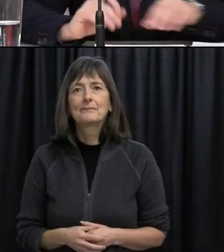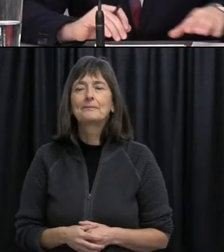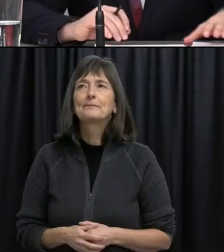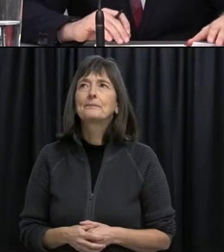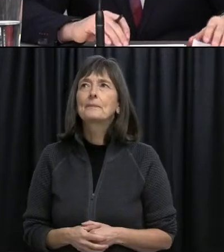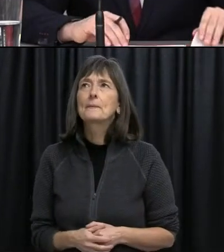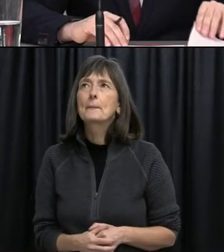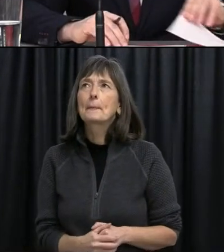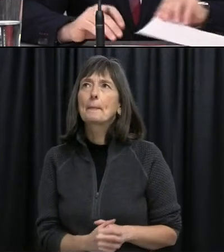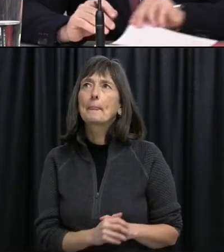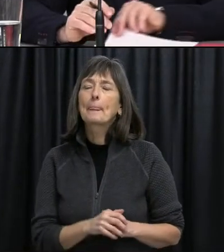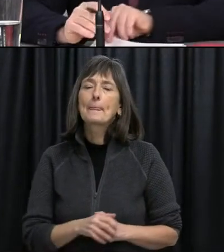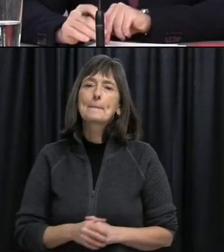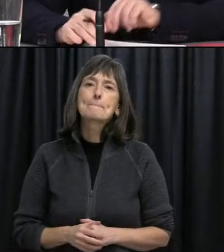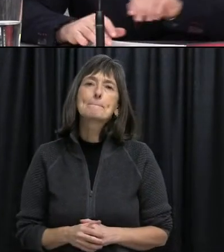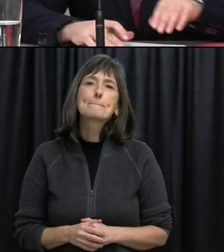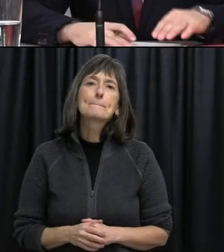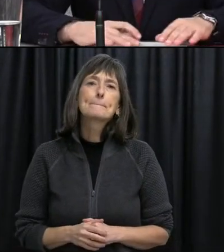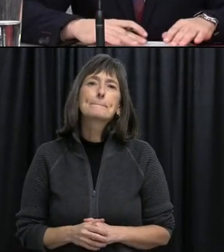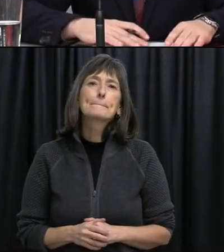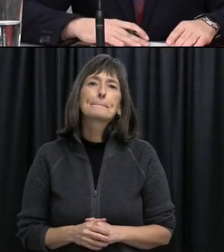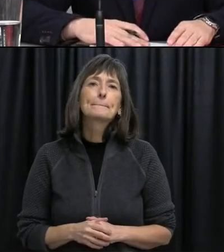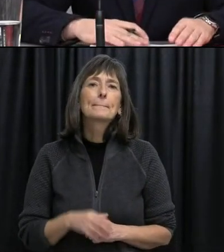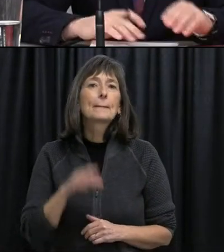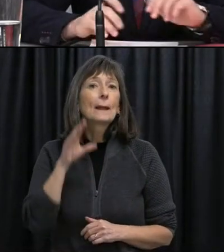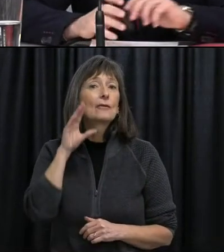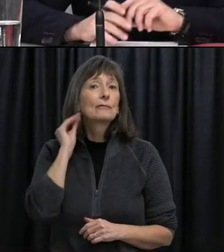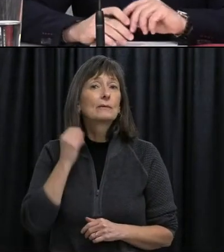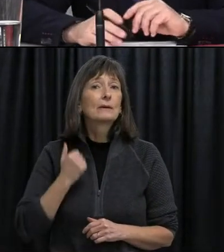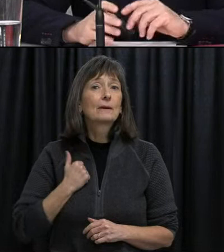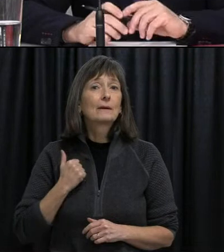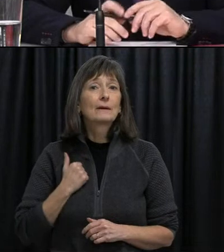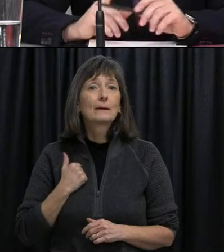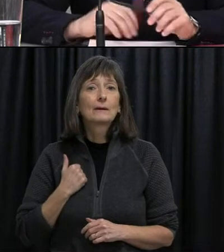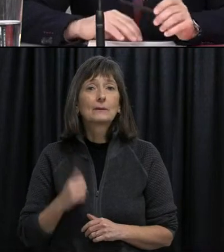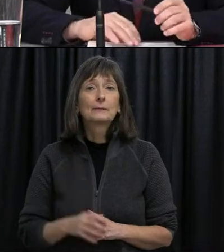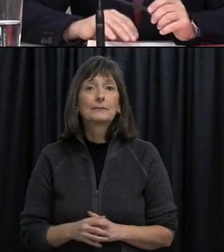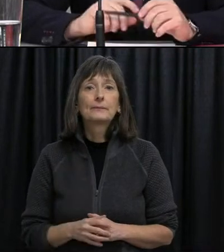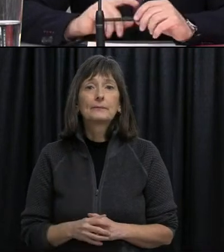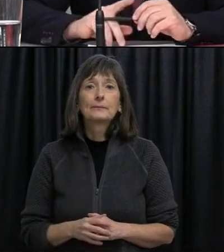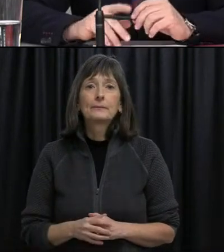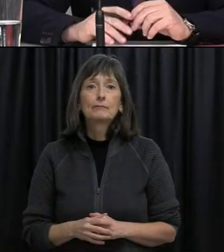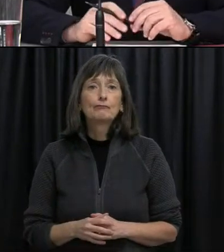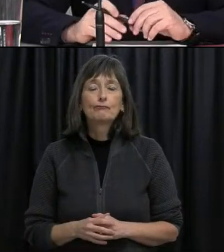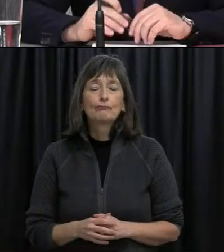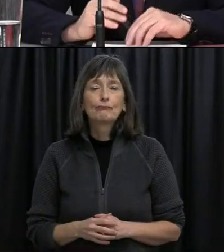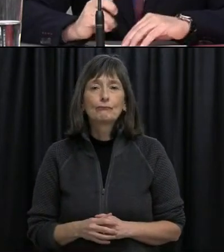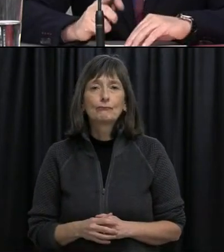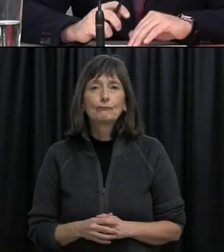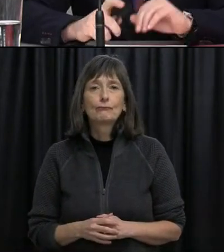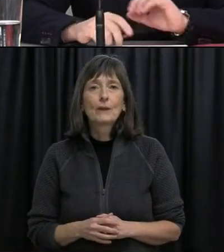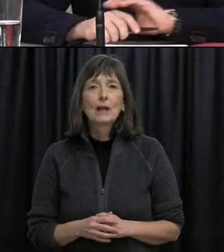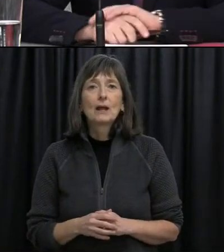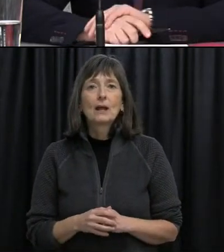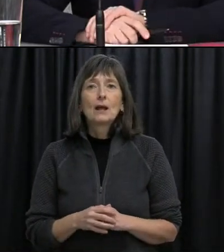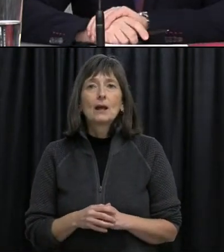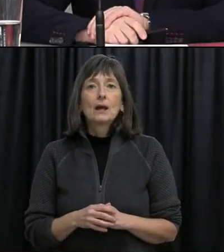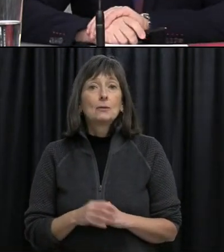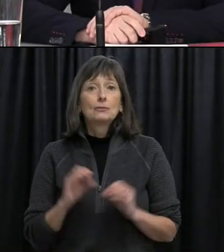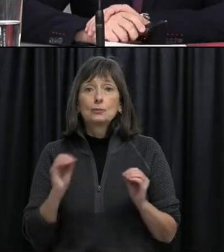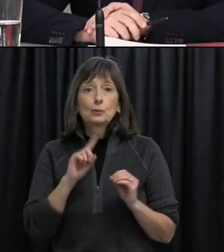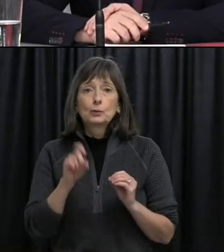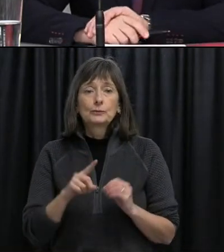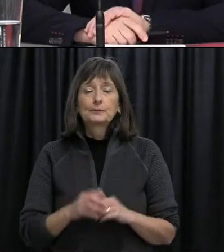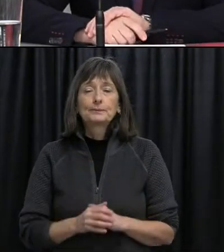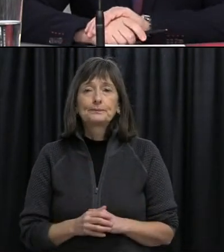Thank you. Josie Bass with Radio Canada. Do you have a final question? No, thanks.